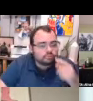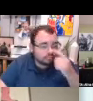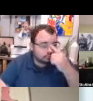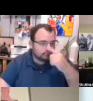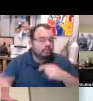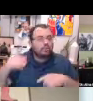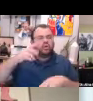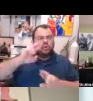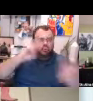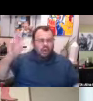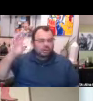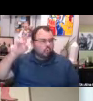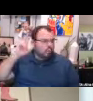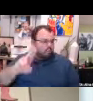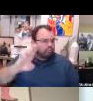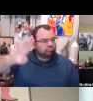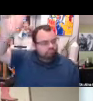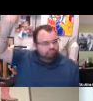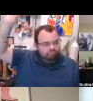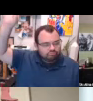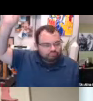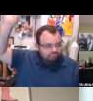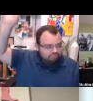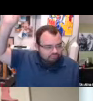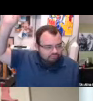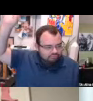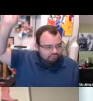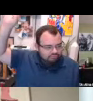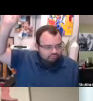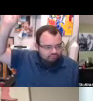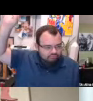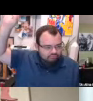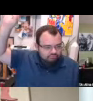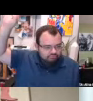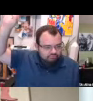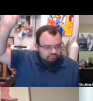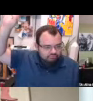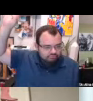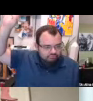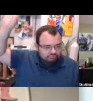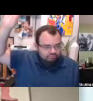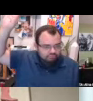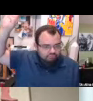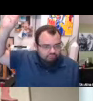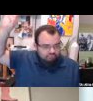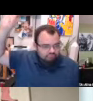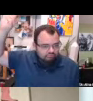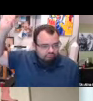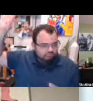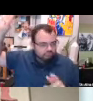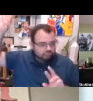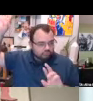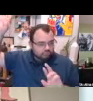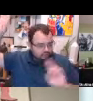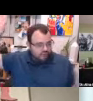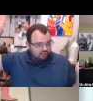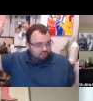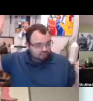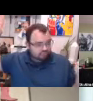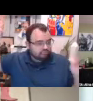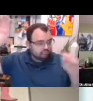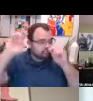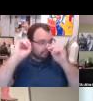Oh. I'm okay with rebuttaling now. Or you're ready to rebuttal. Raise your hand if you're ready to rebuttal and debate. That's